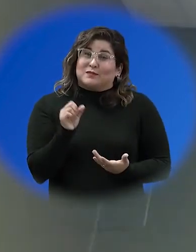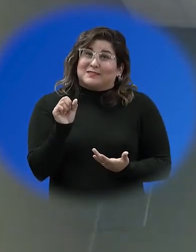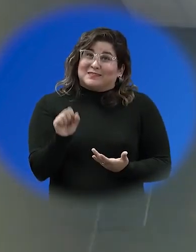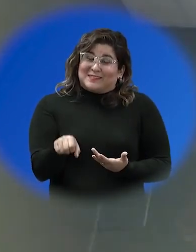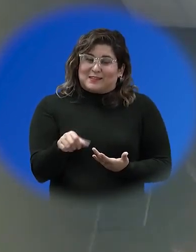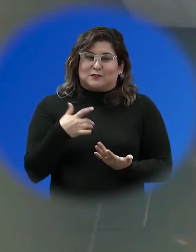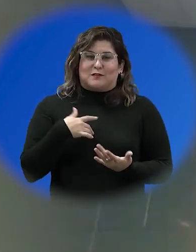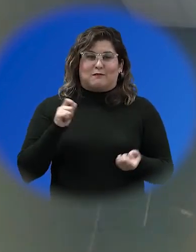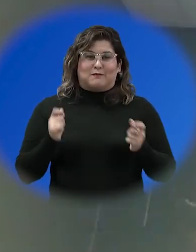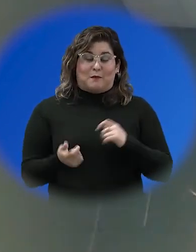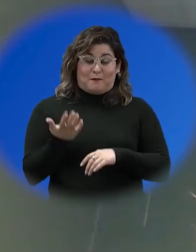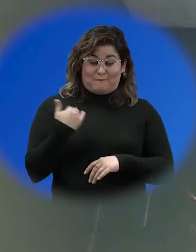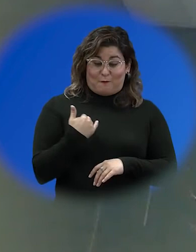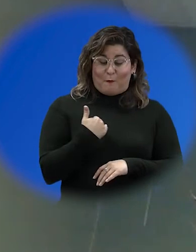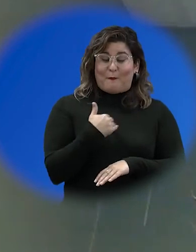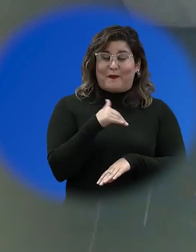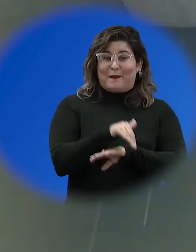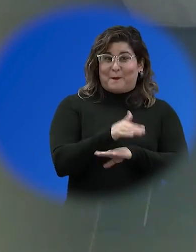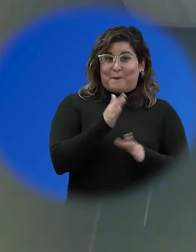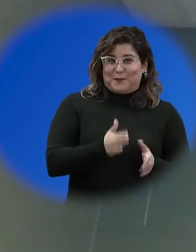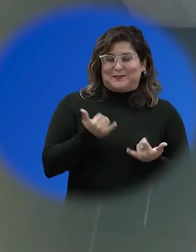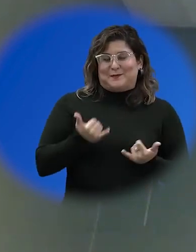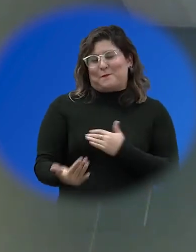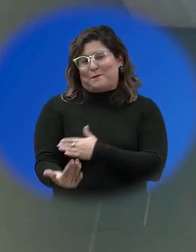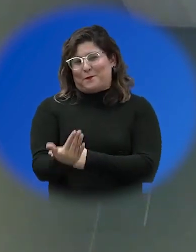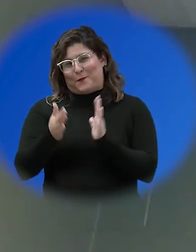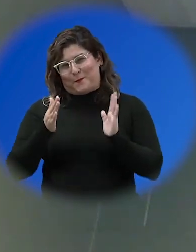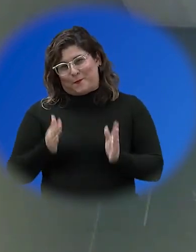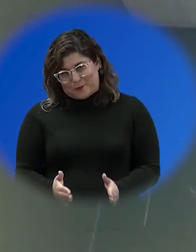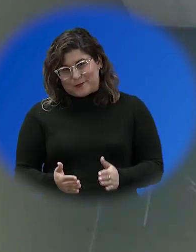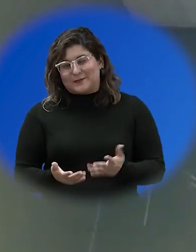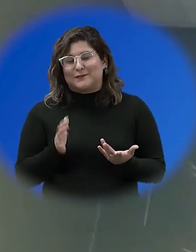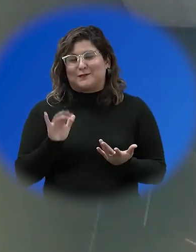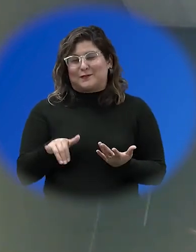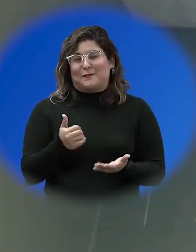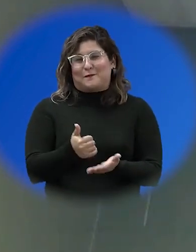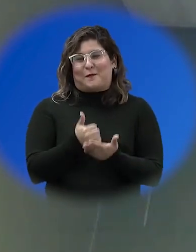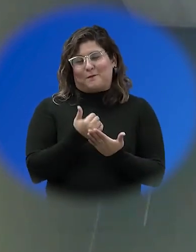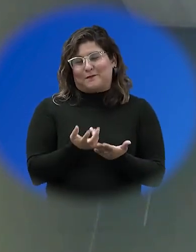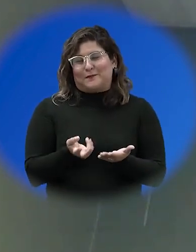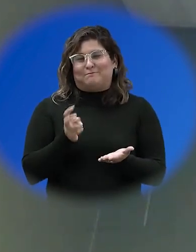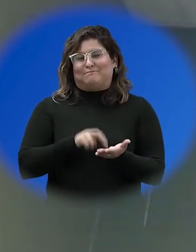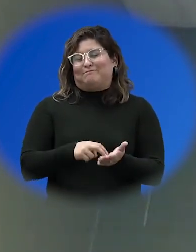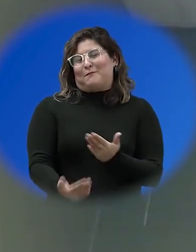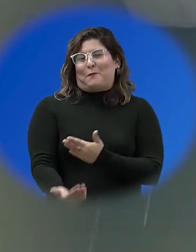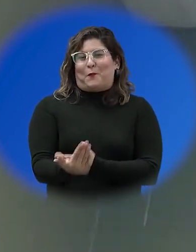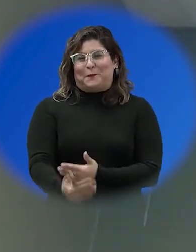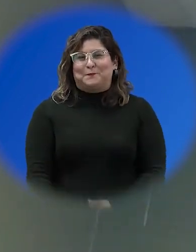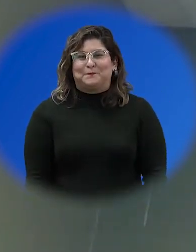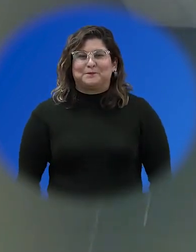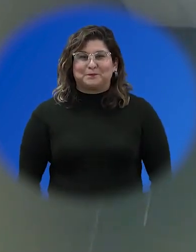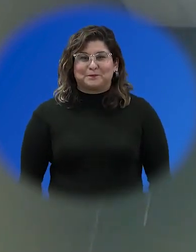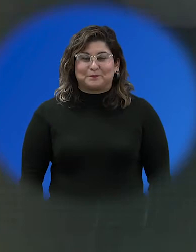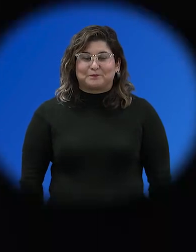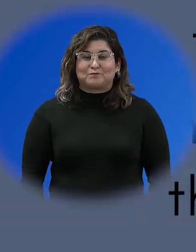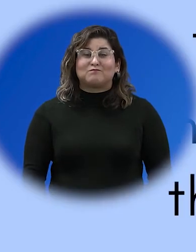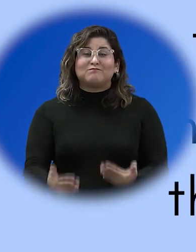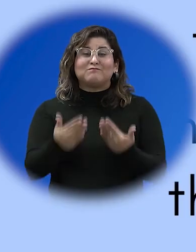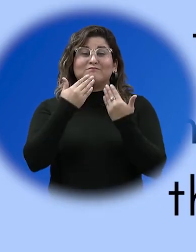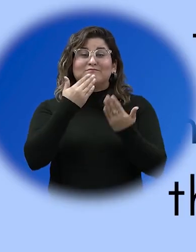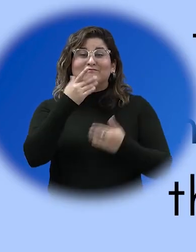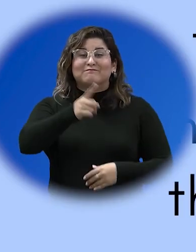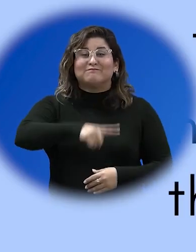So yes, I have turned from a night person to a morning person, and it's what gets me up in the morning.